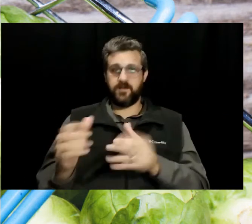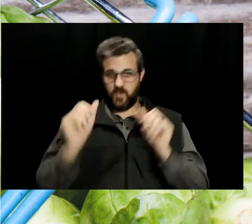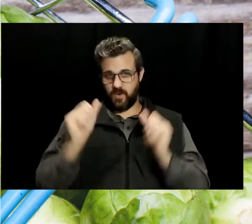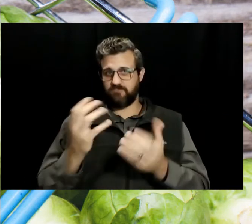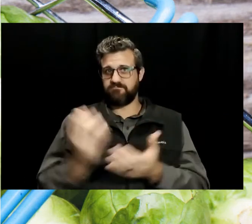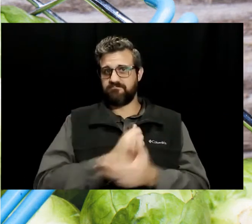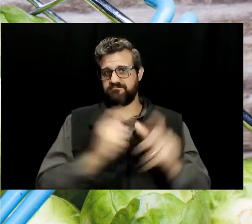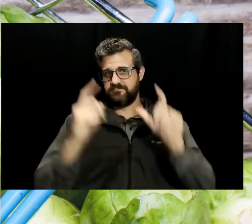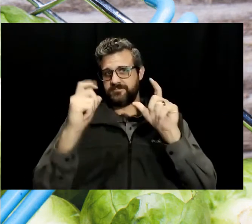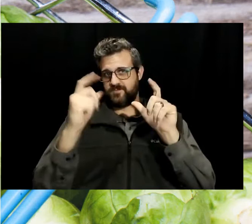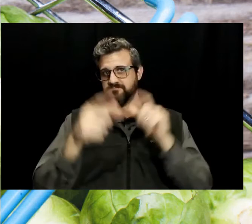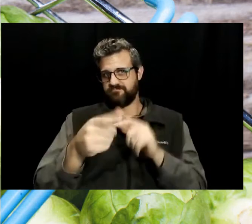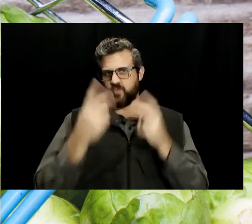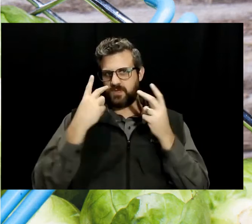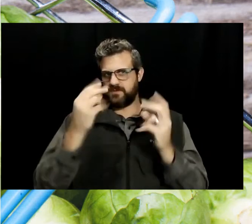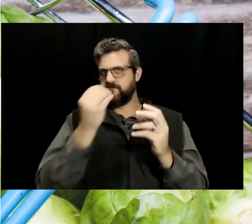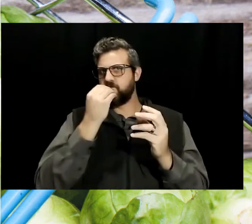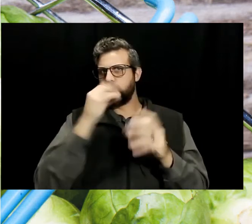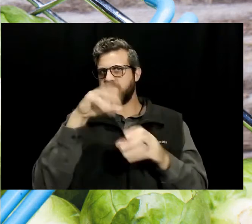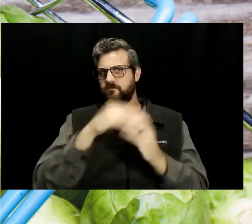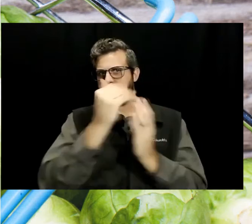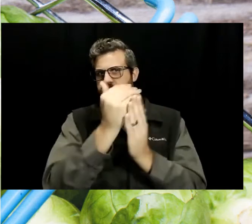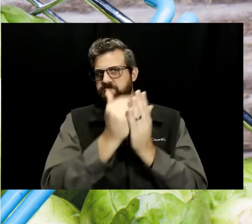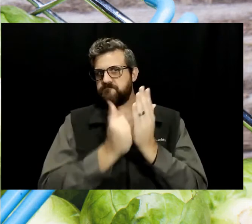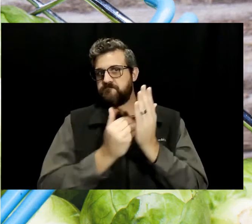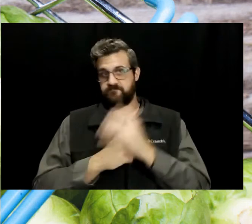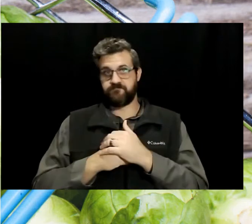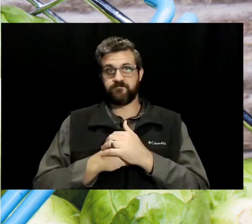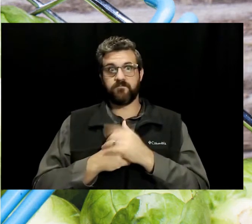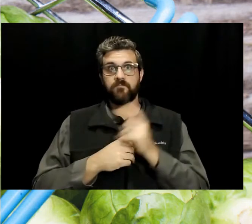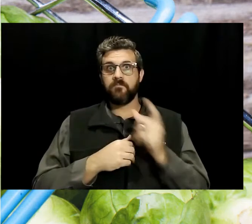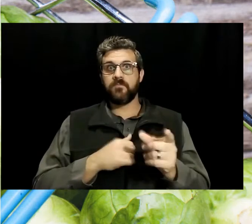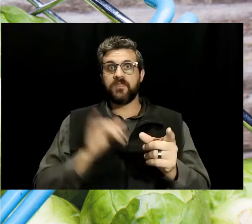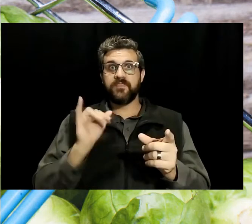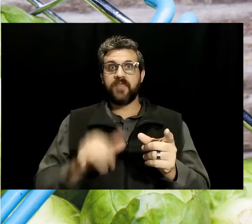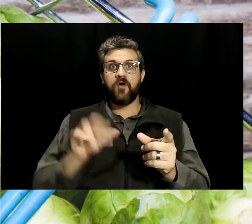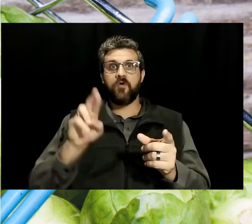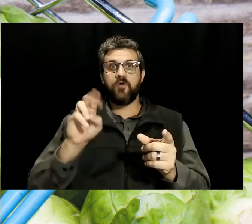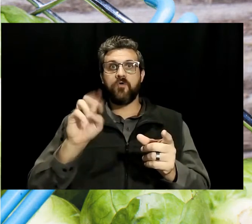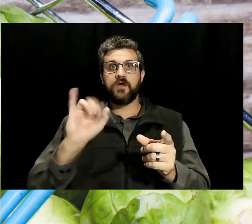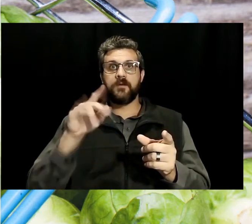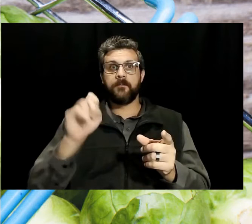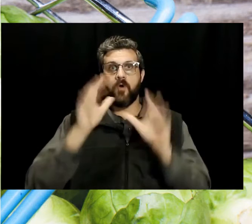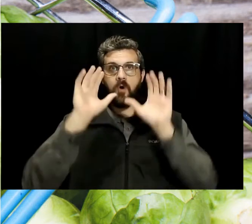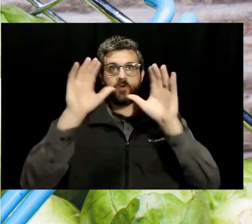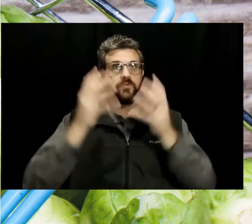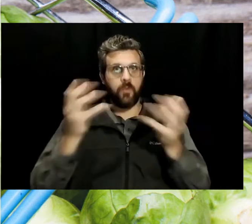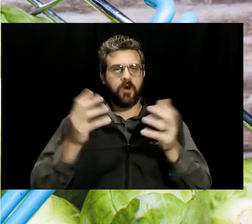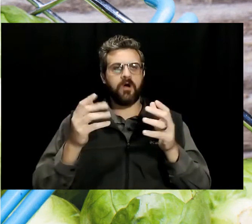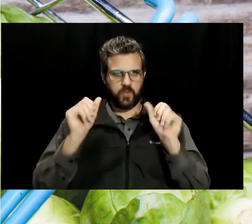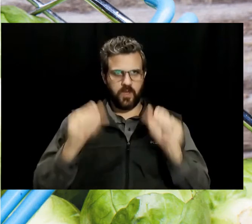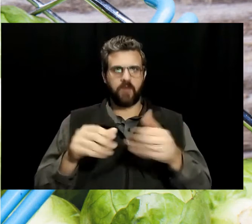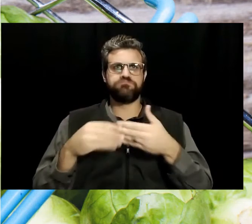could see quickly the ingredients. And I think one of the awesome things about this recipe is that there's a lot of versatility to it. So I was just